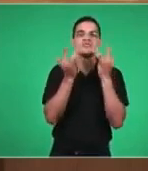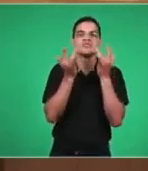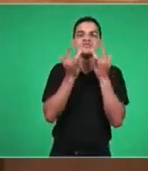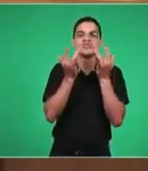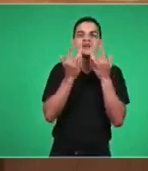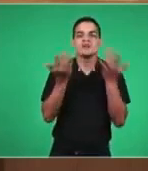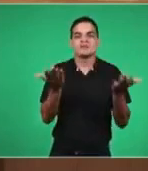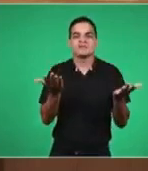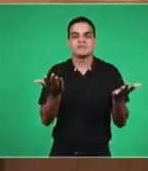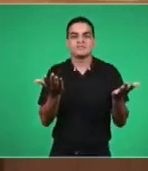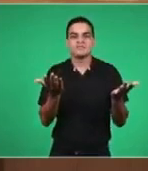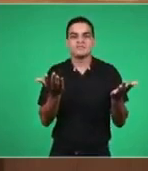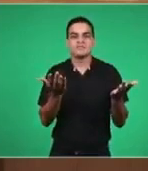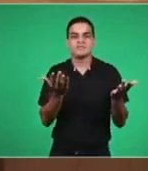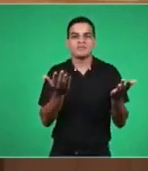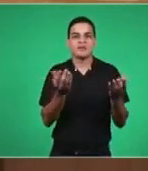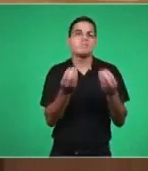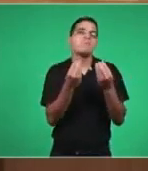because